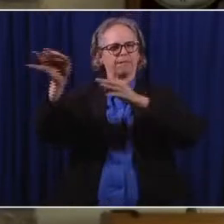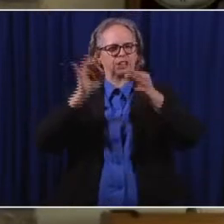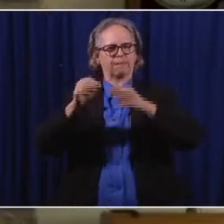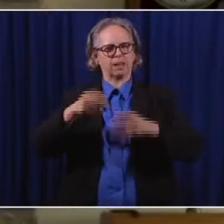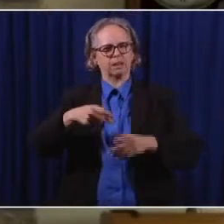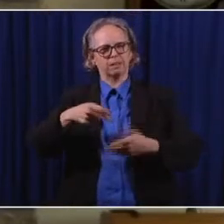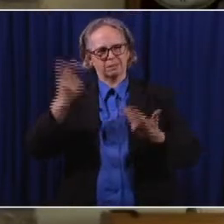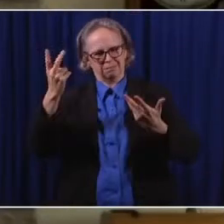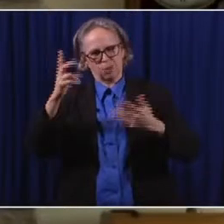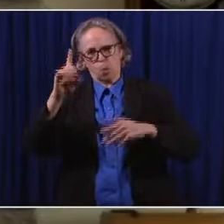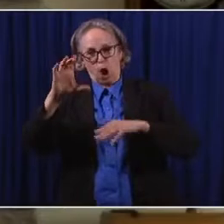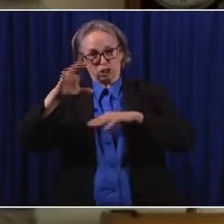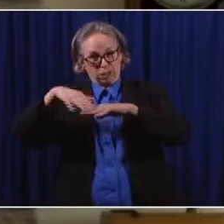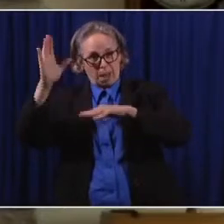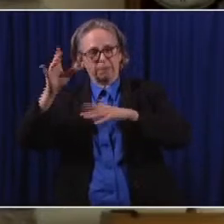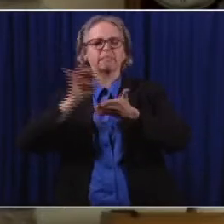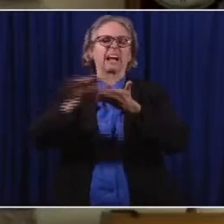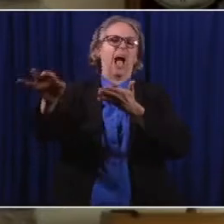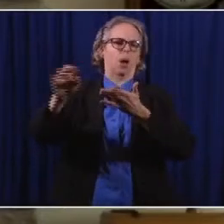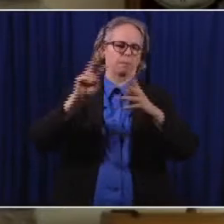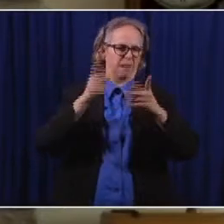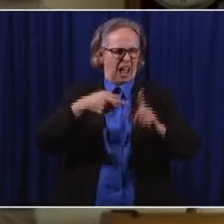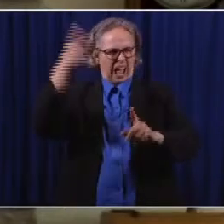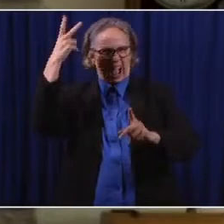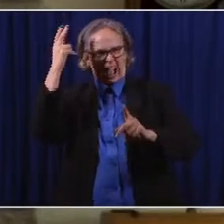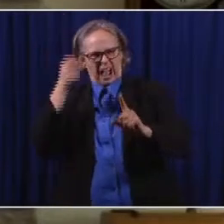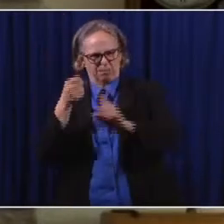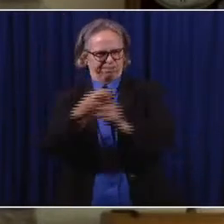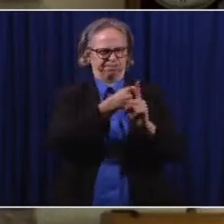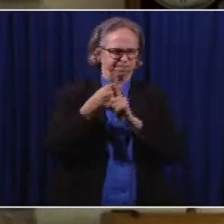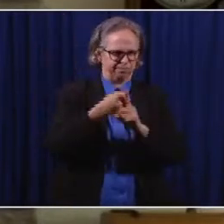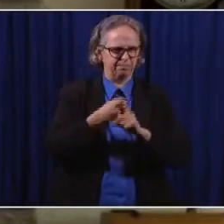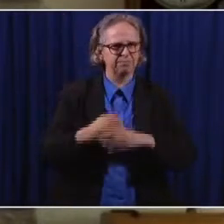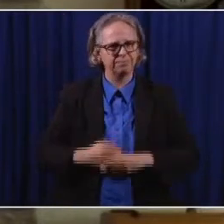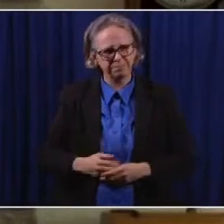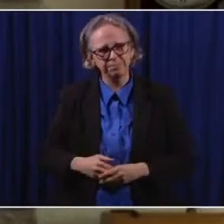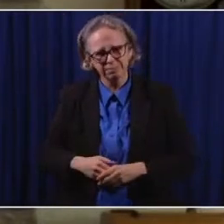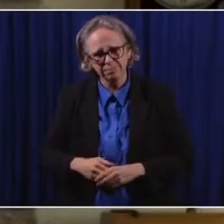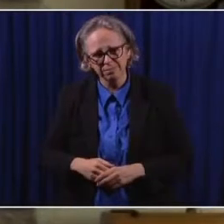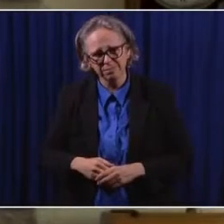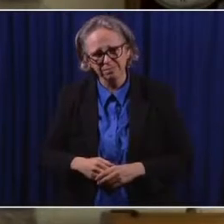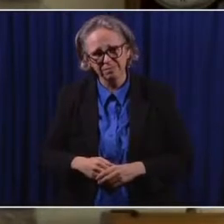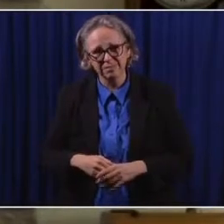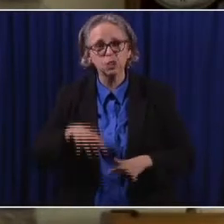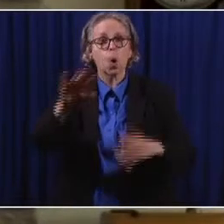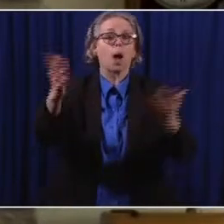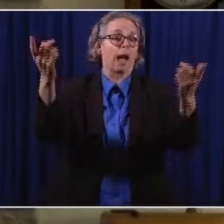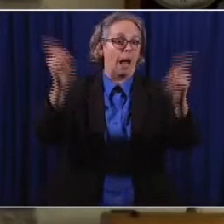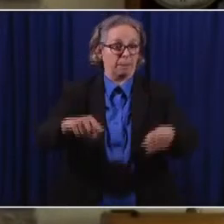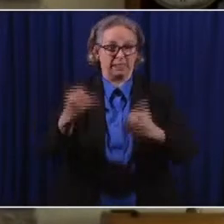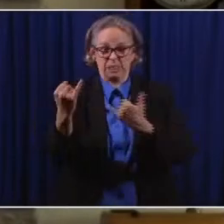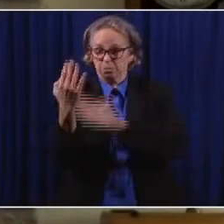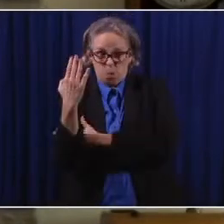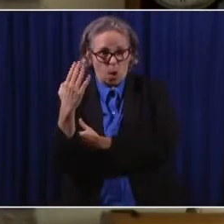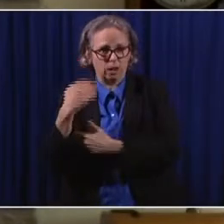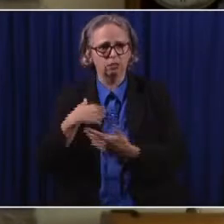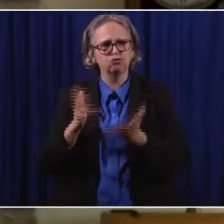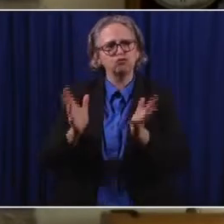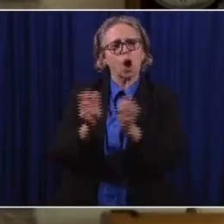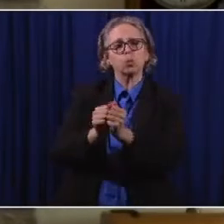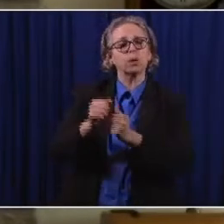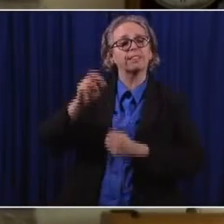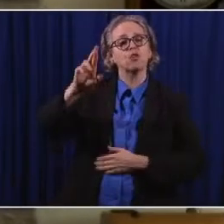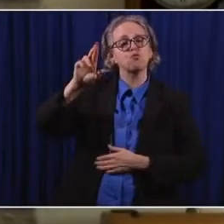to impact case numbers, even though the cases on campus are dropping. I talked this morning to Randy Thomas at